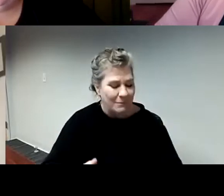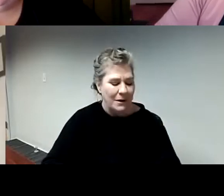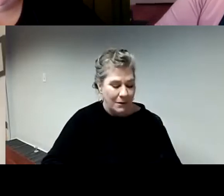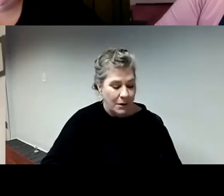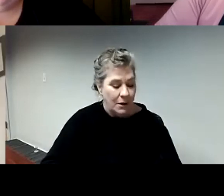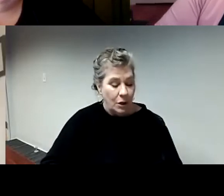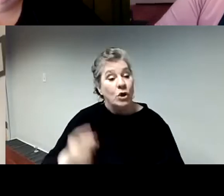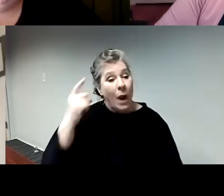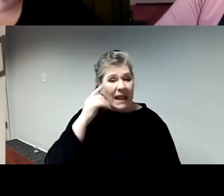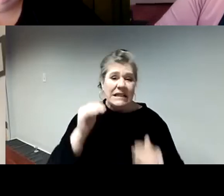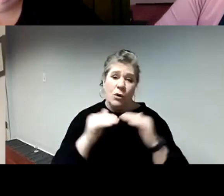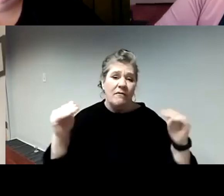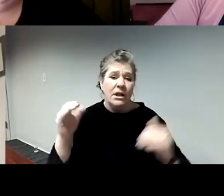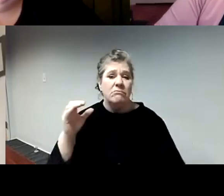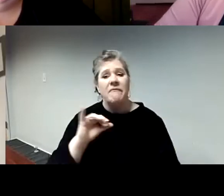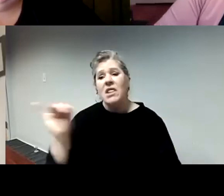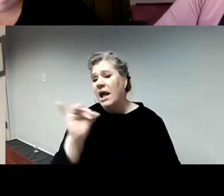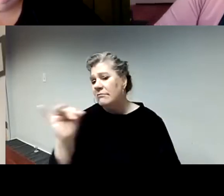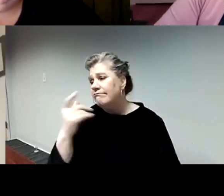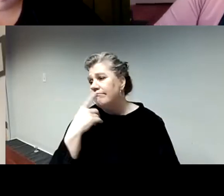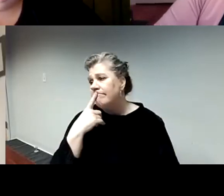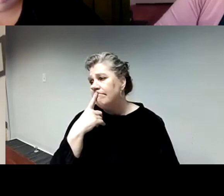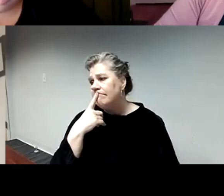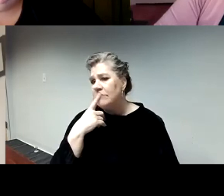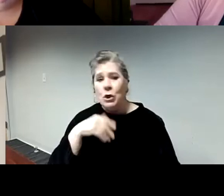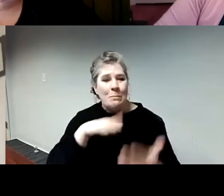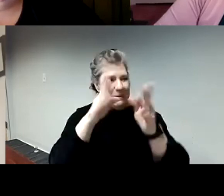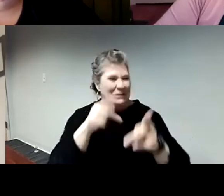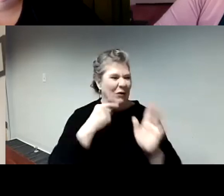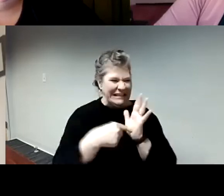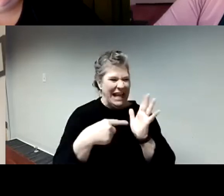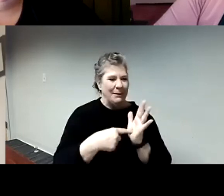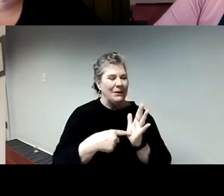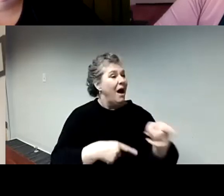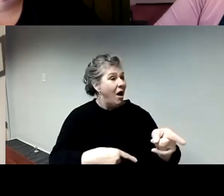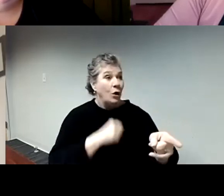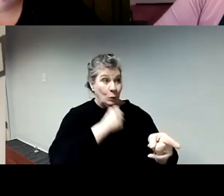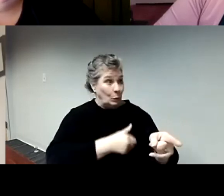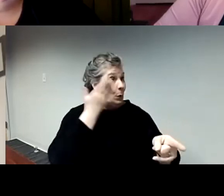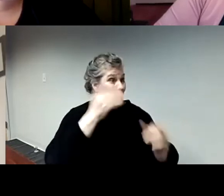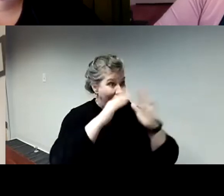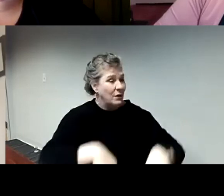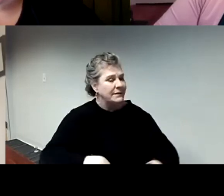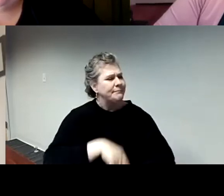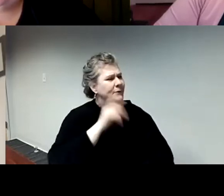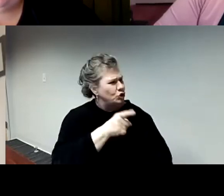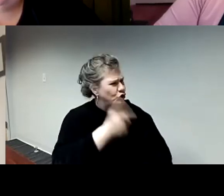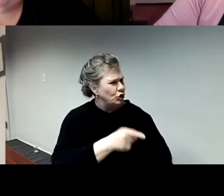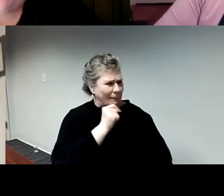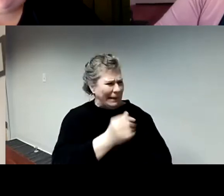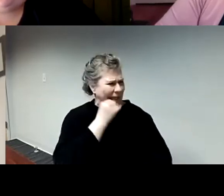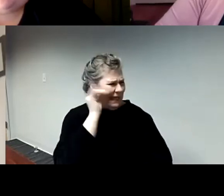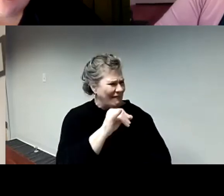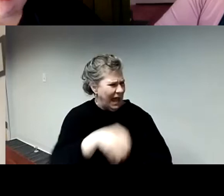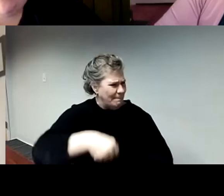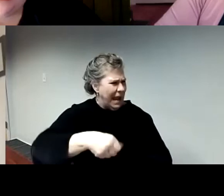It's sort of the equivalent of like going up to someone who is displaced and houseless and being like, you shouldn't be eating that bag